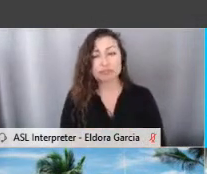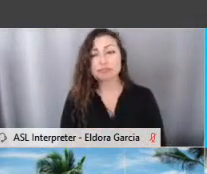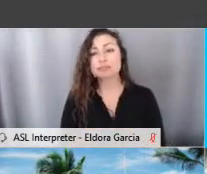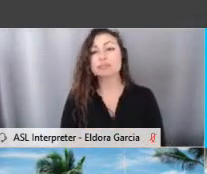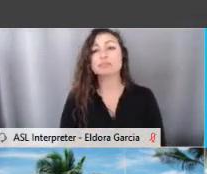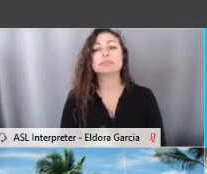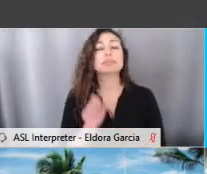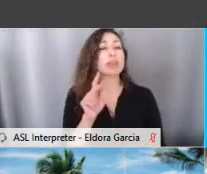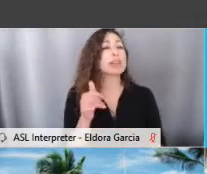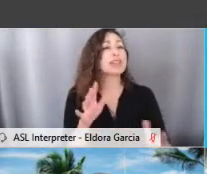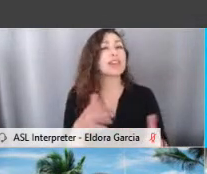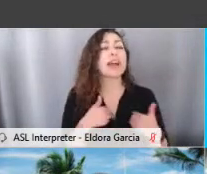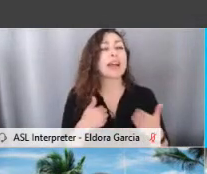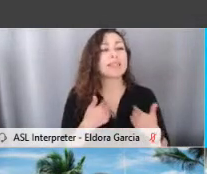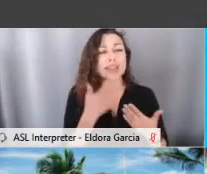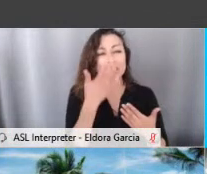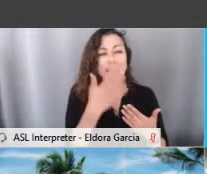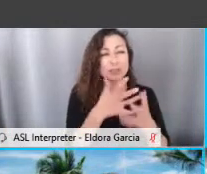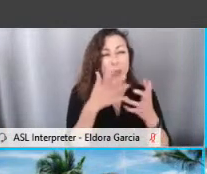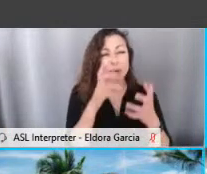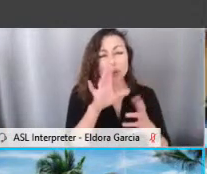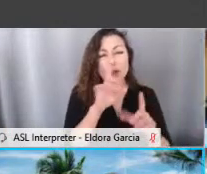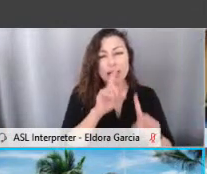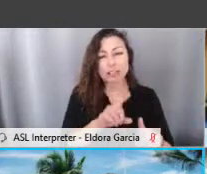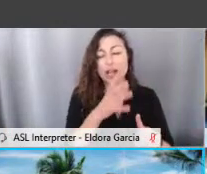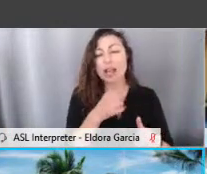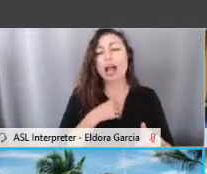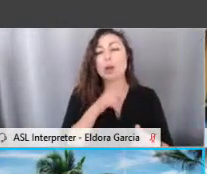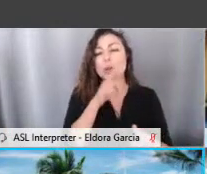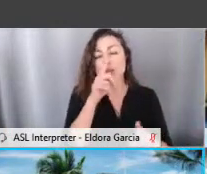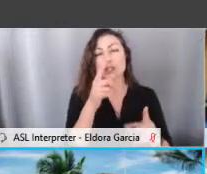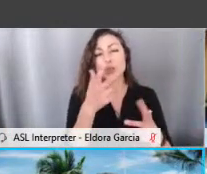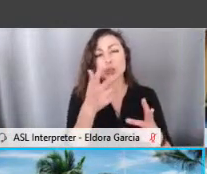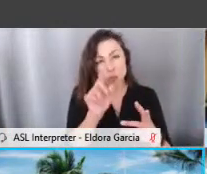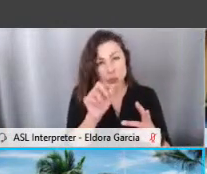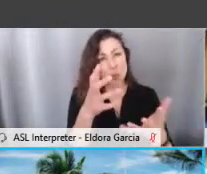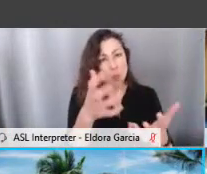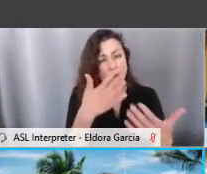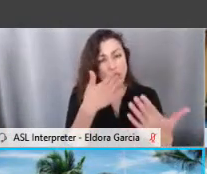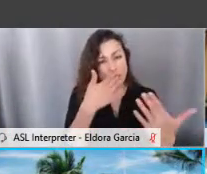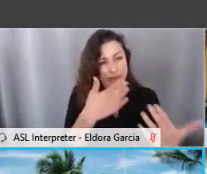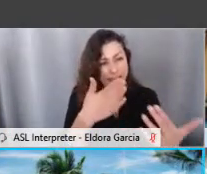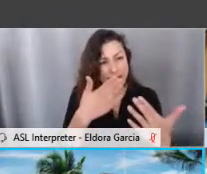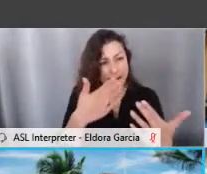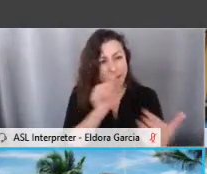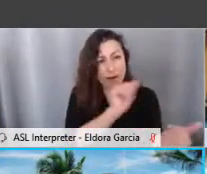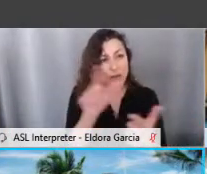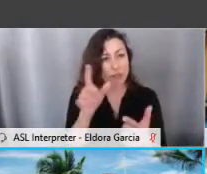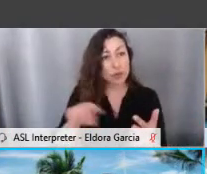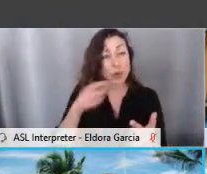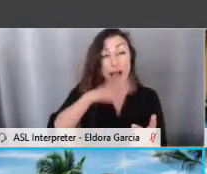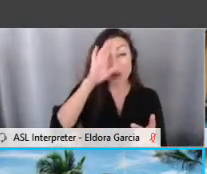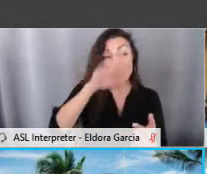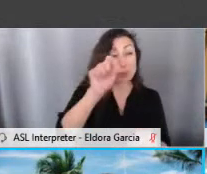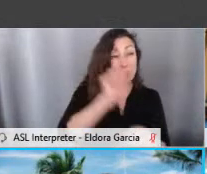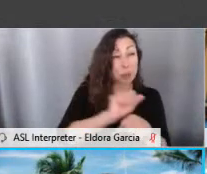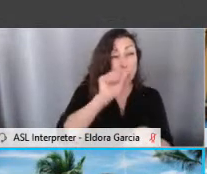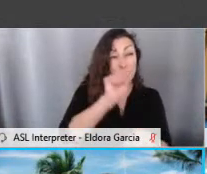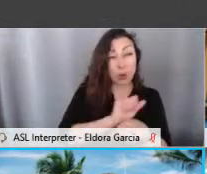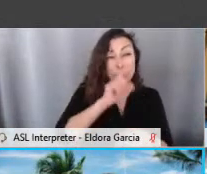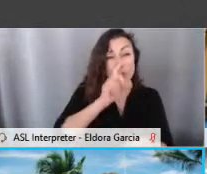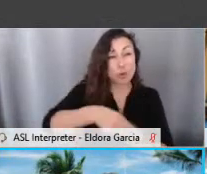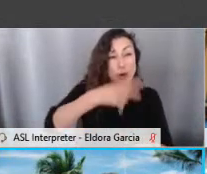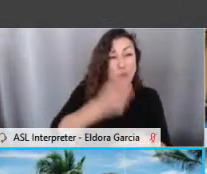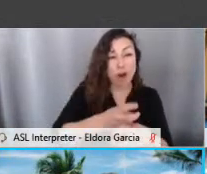Okay, that's all I have. Thank you so much for your answers. And I really do want to thank all of you I know you've been working your tails off